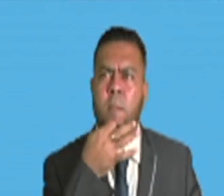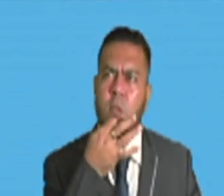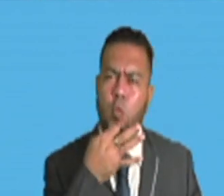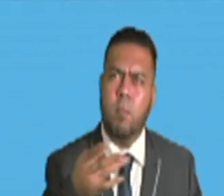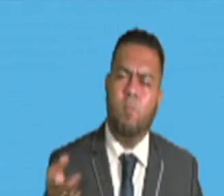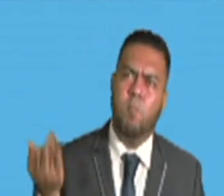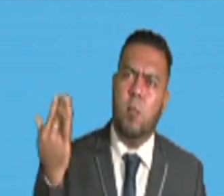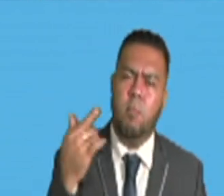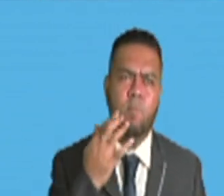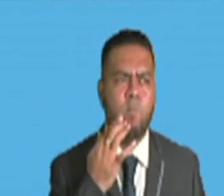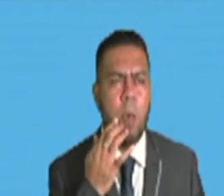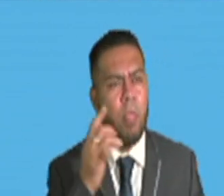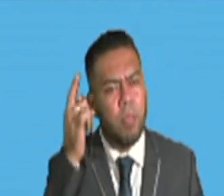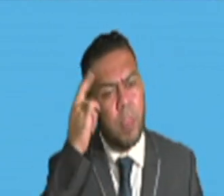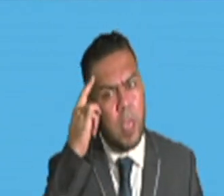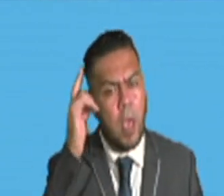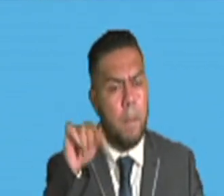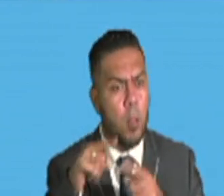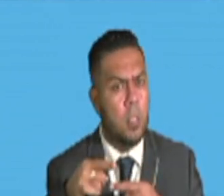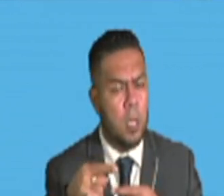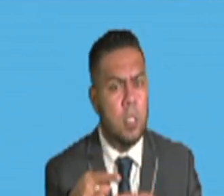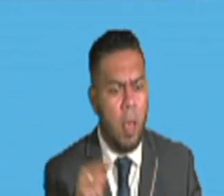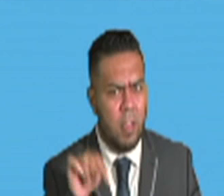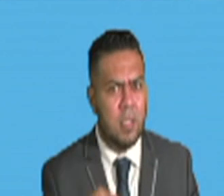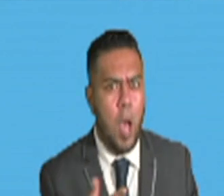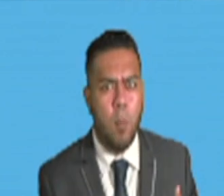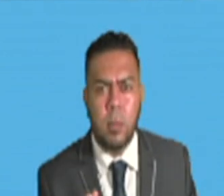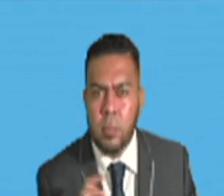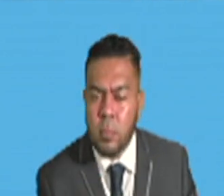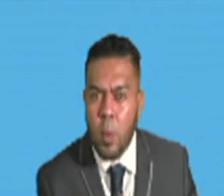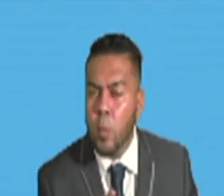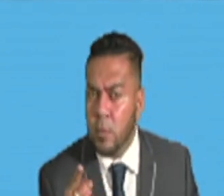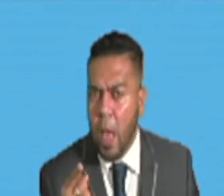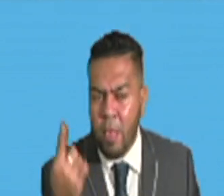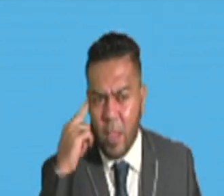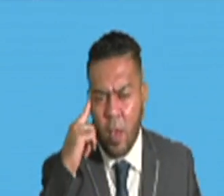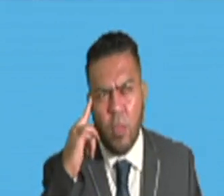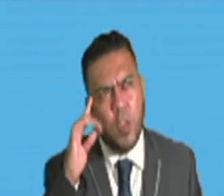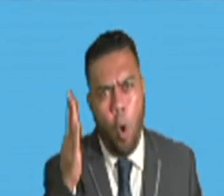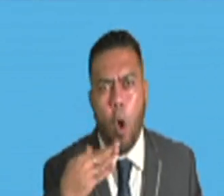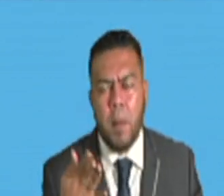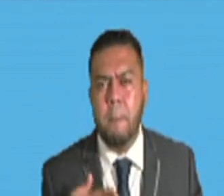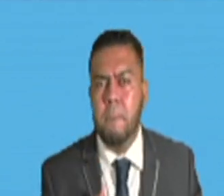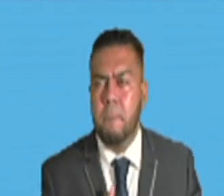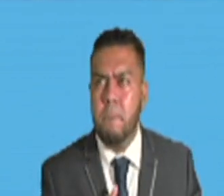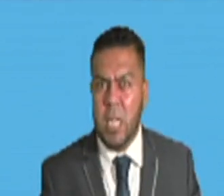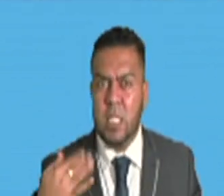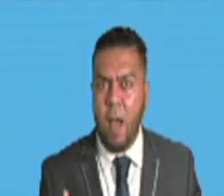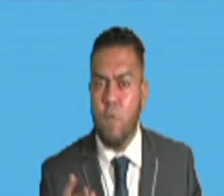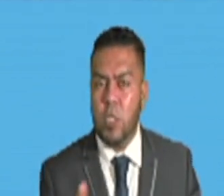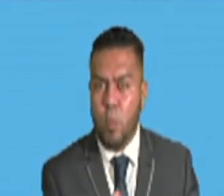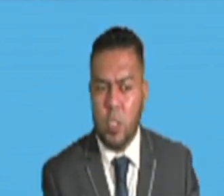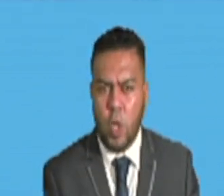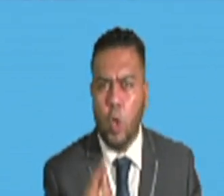back, Mr. Speaker, sir, and this is how trivial it gets. We were, I think, Honourable Minister for Sports talked about how